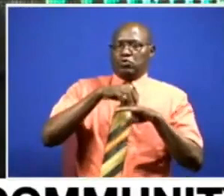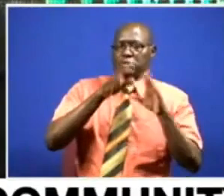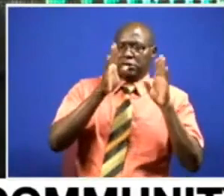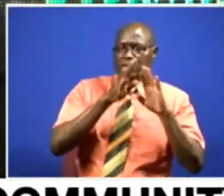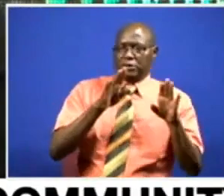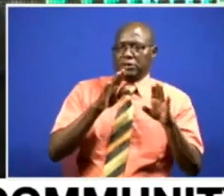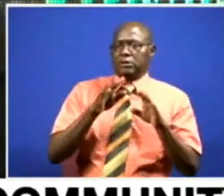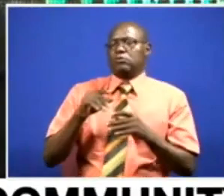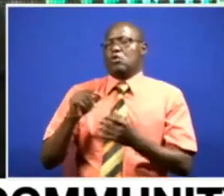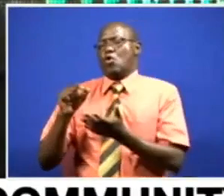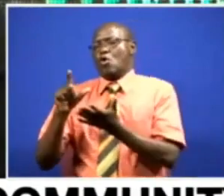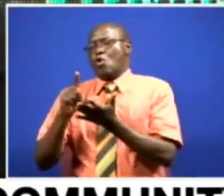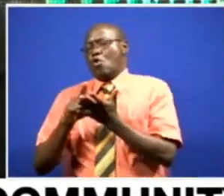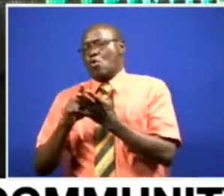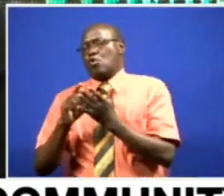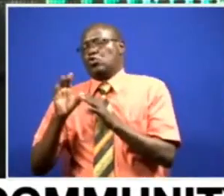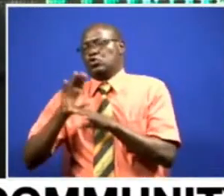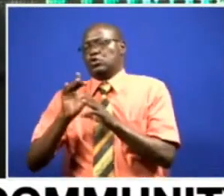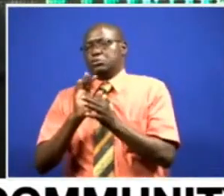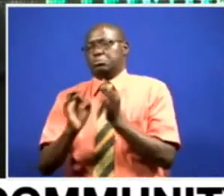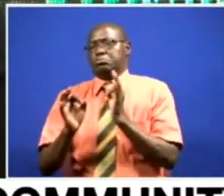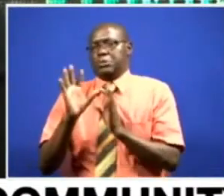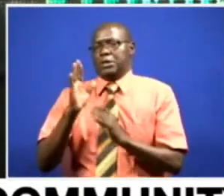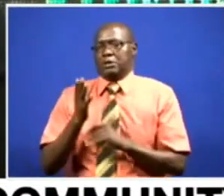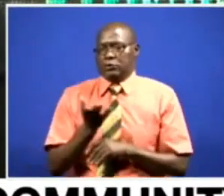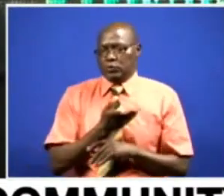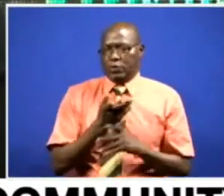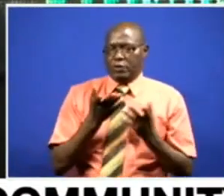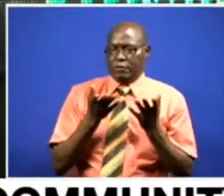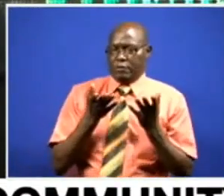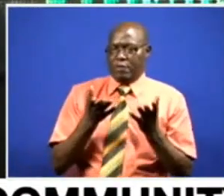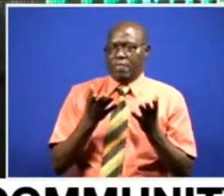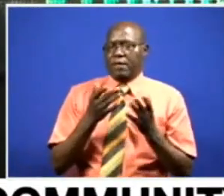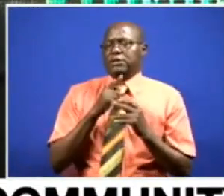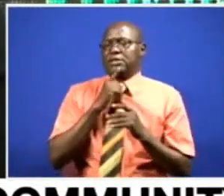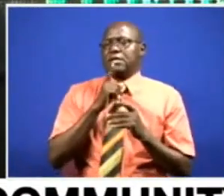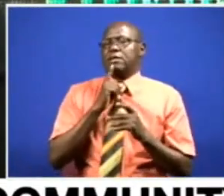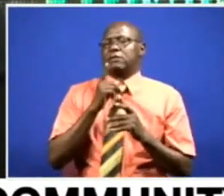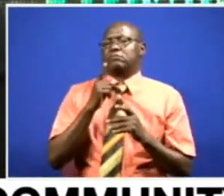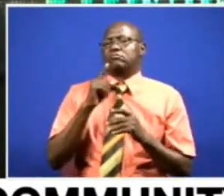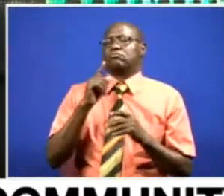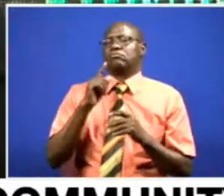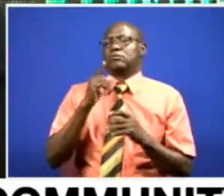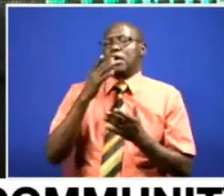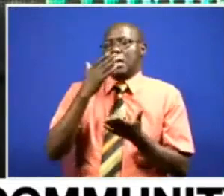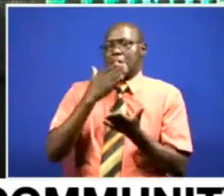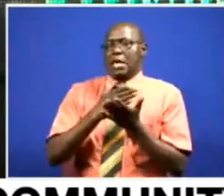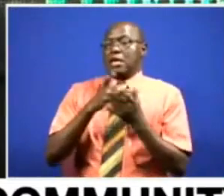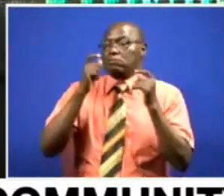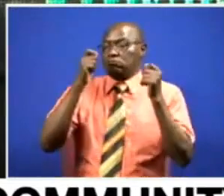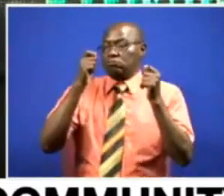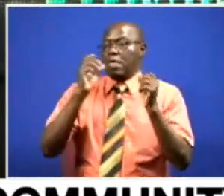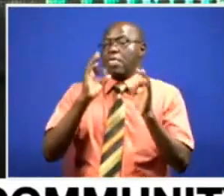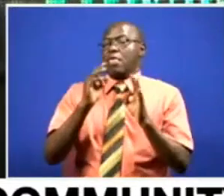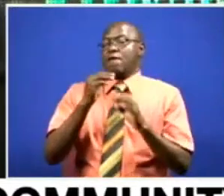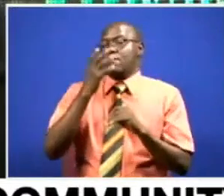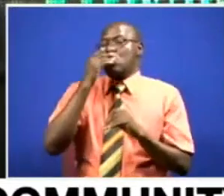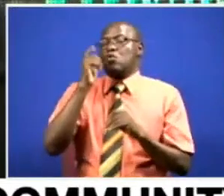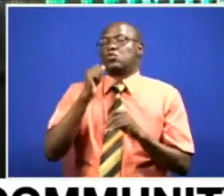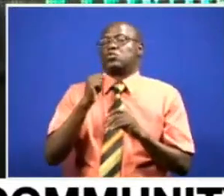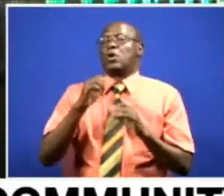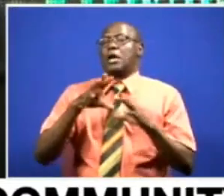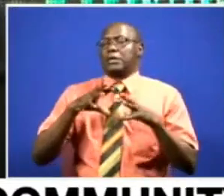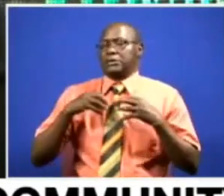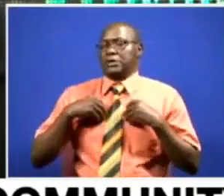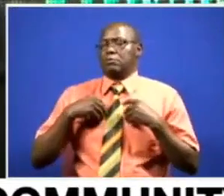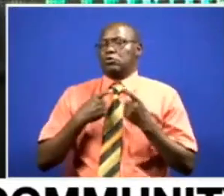church. Addressing the residents, Odinga said he can end the demonstrations if President William Ruto accepts to dialogue with Azimio